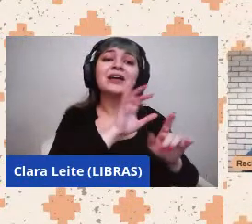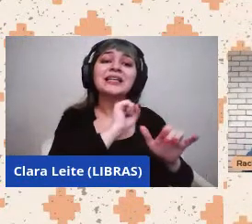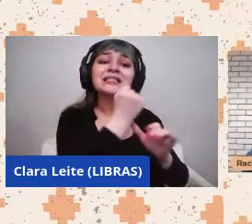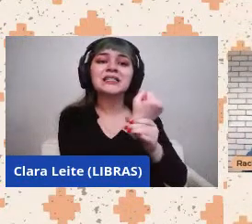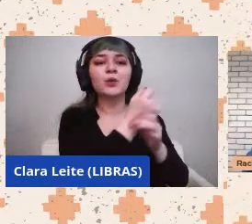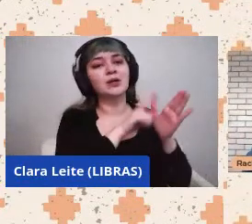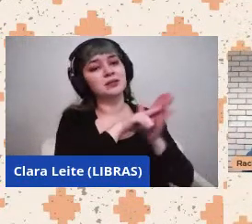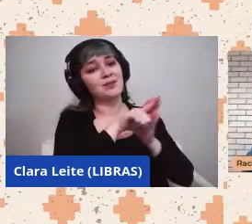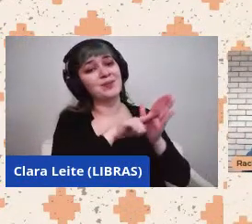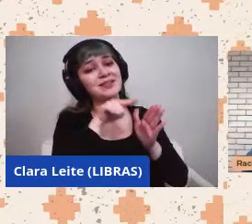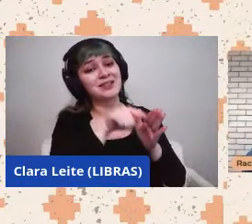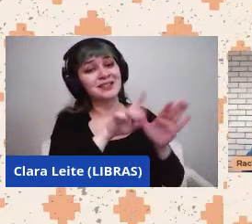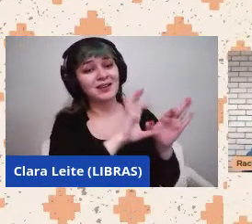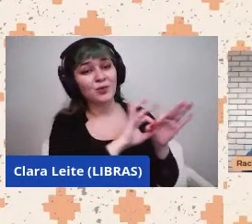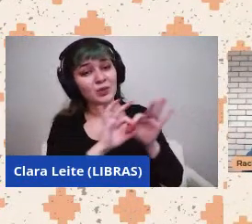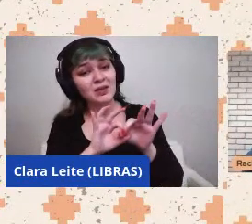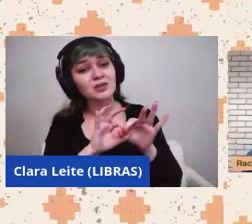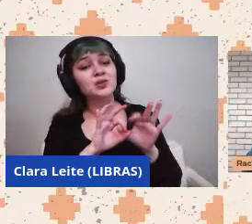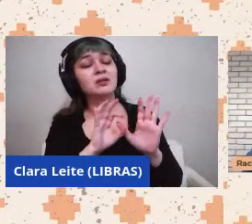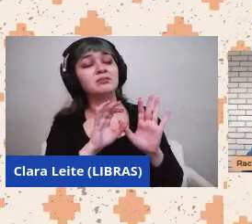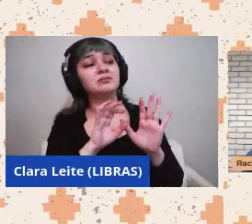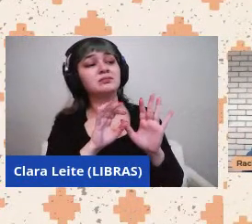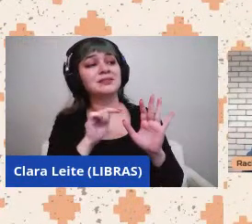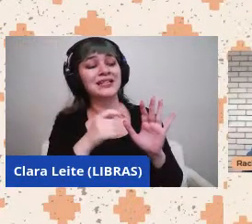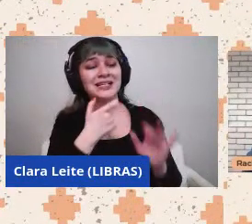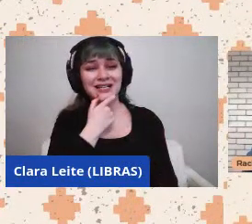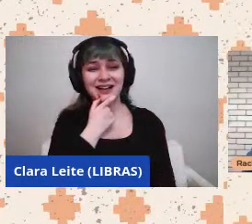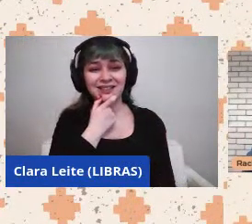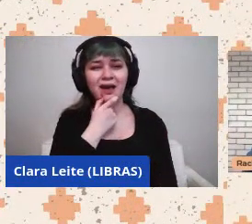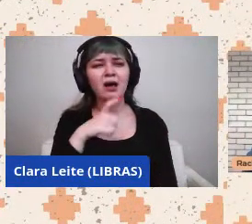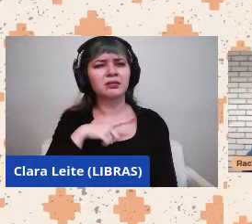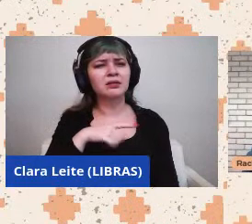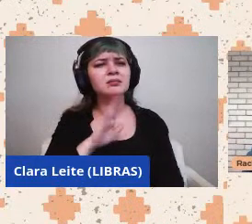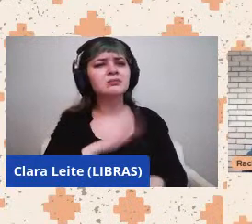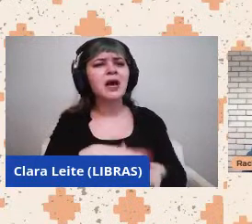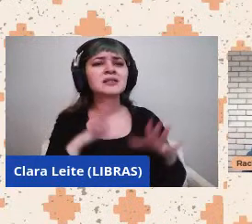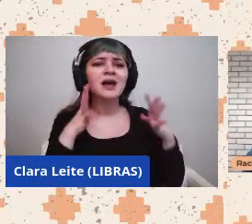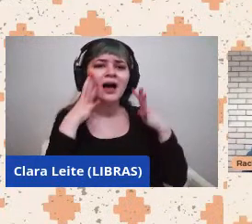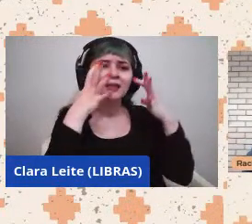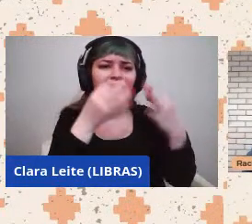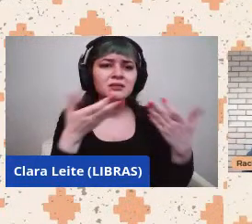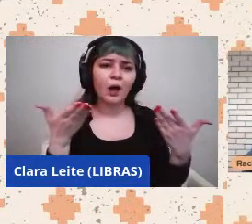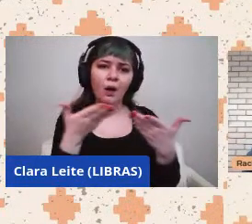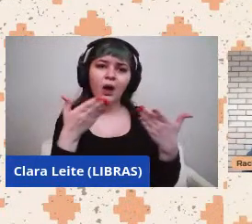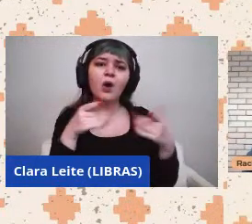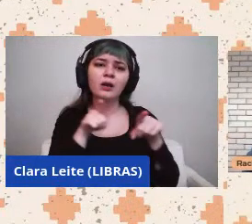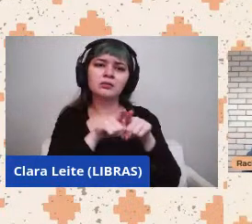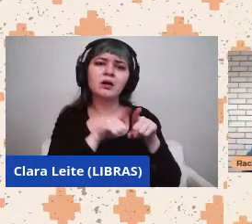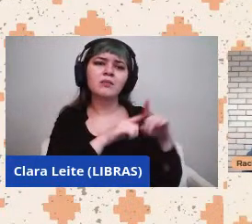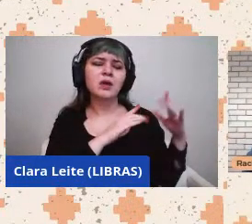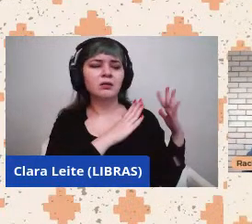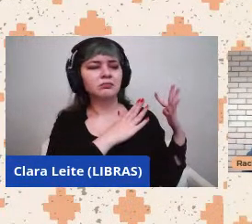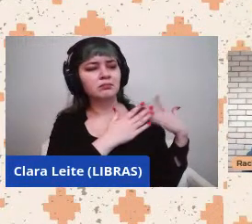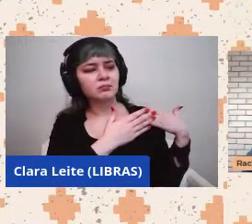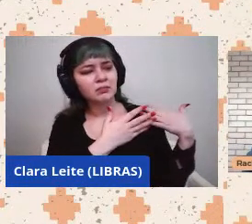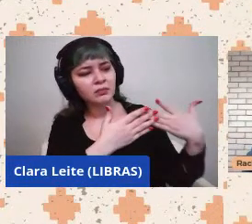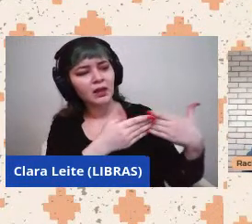is something that in England has again been given much greater prominence over recent